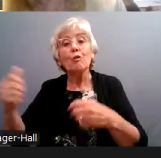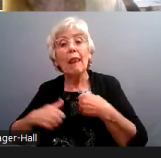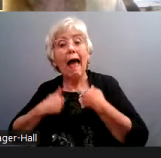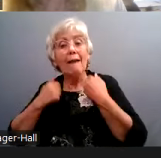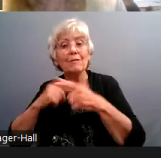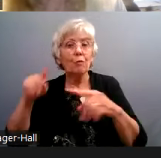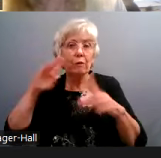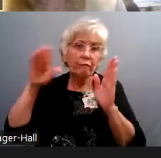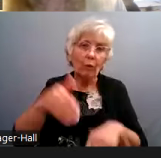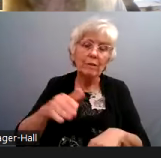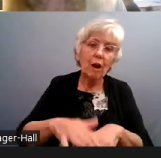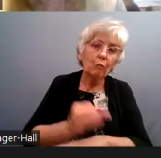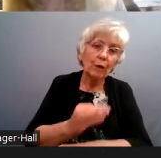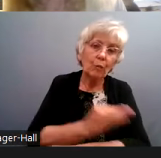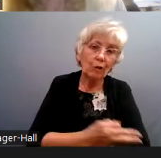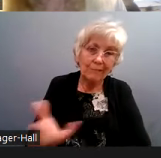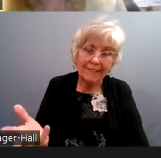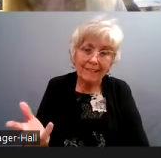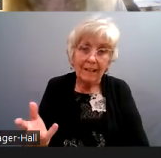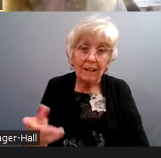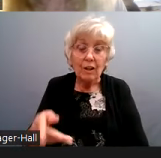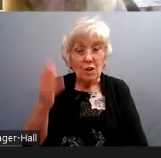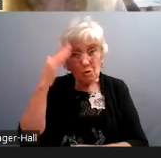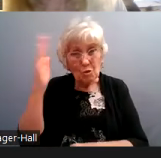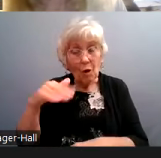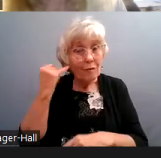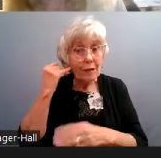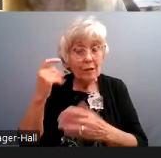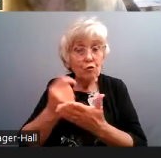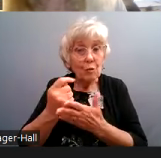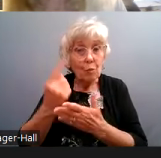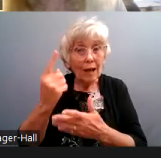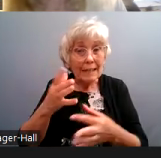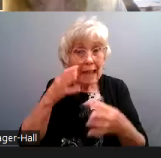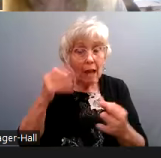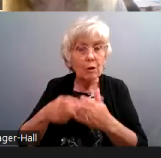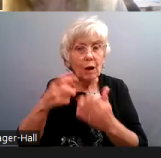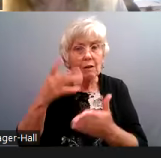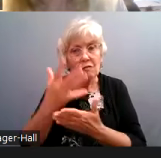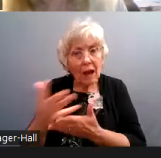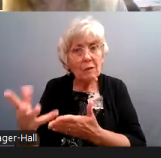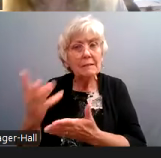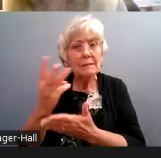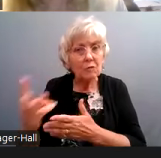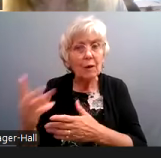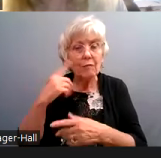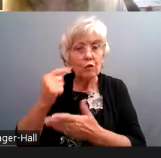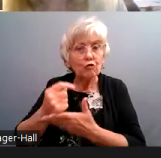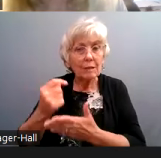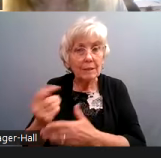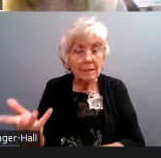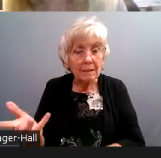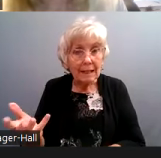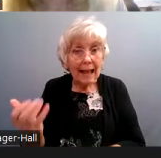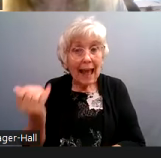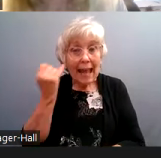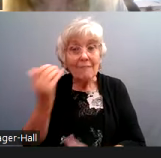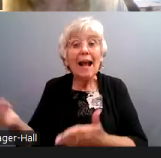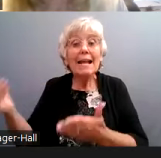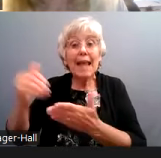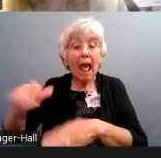treat one cat needs at least 5 weeks, 5 or 6 weeks to be treated. And if they get